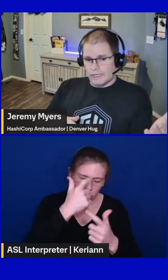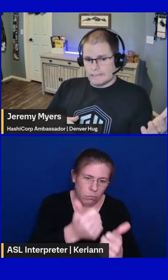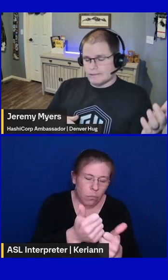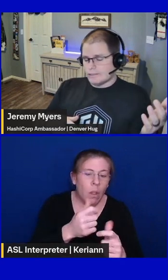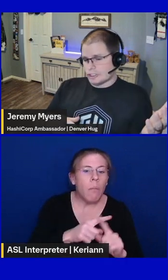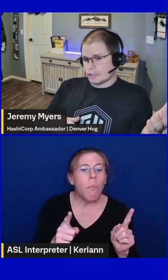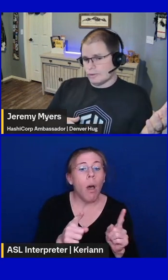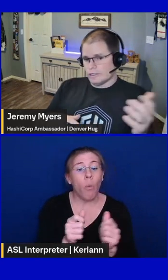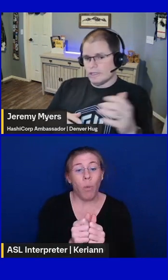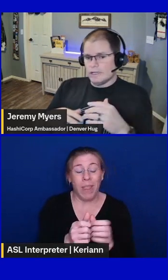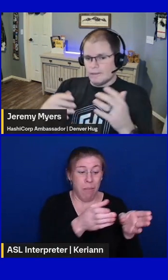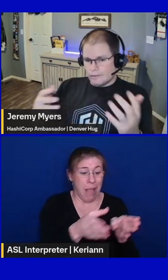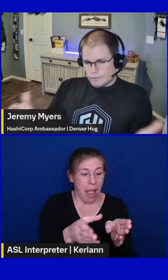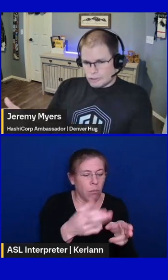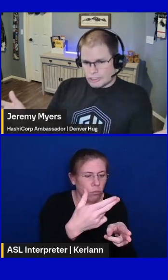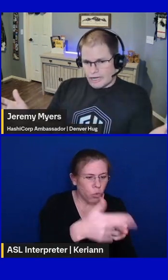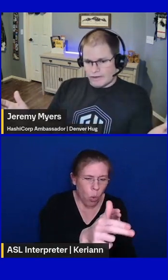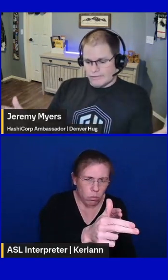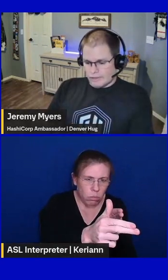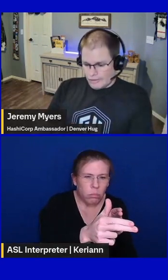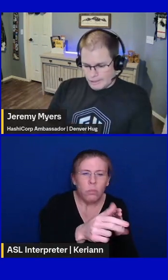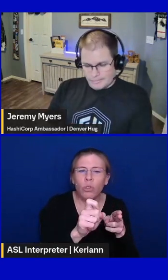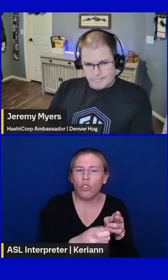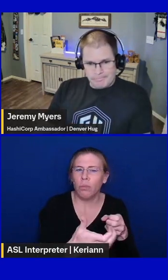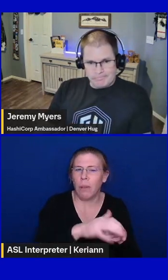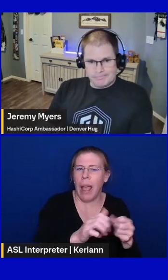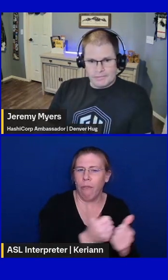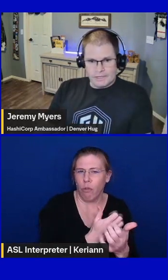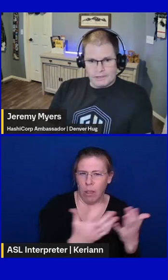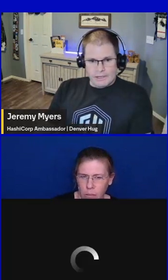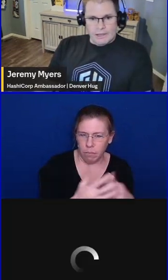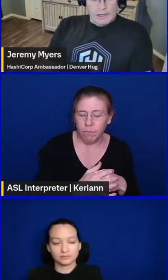with plans, they're short, should cover everything.